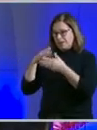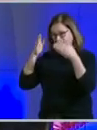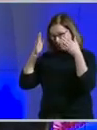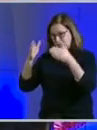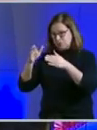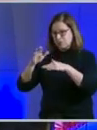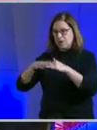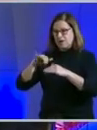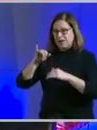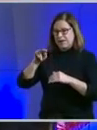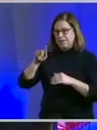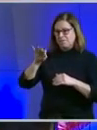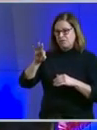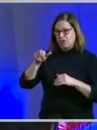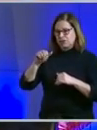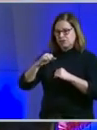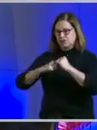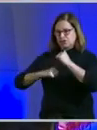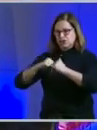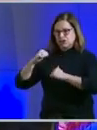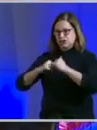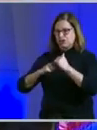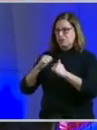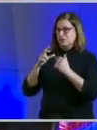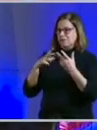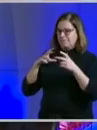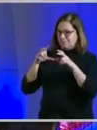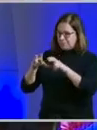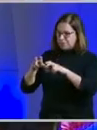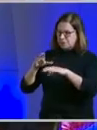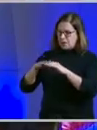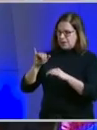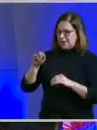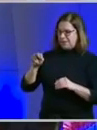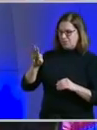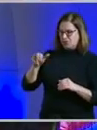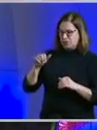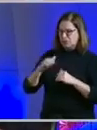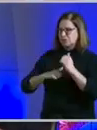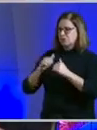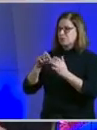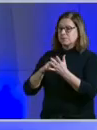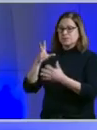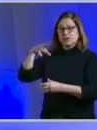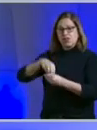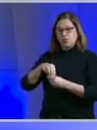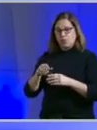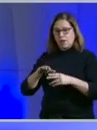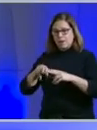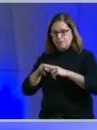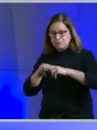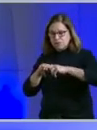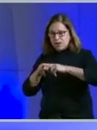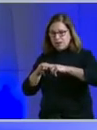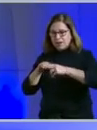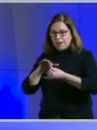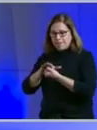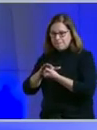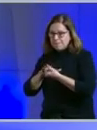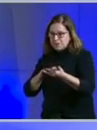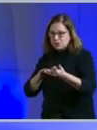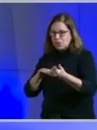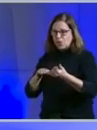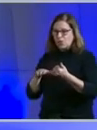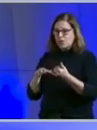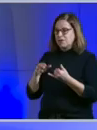really critical investments in roads and alleys and metro. Why do you think focusing on infrastructure is so important? And